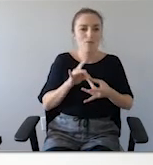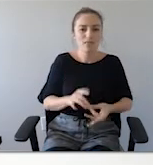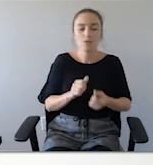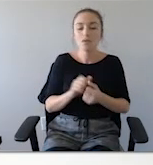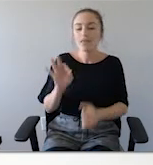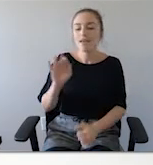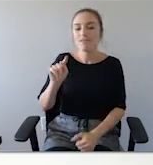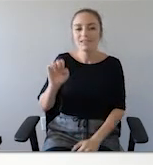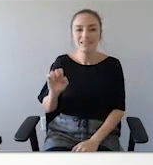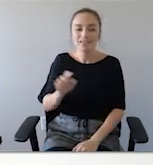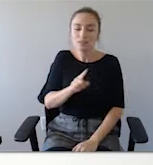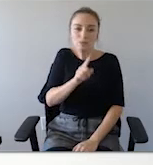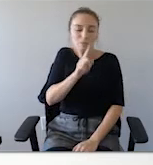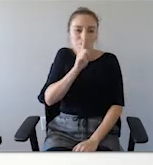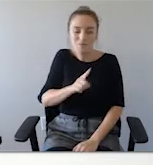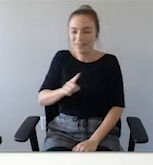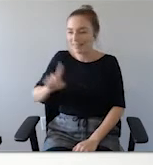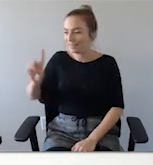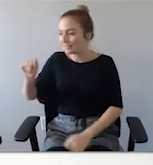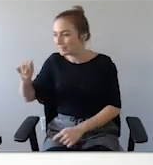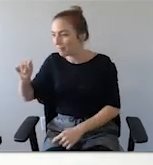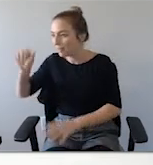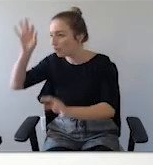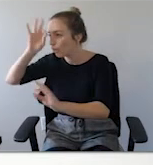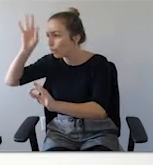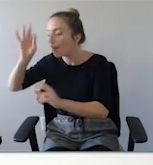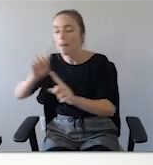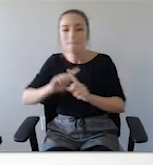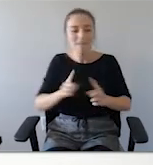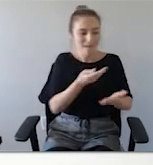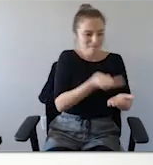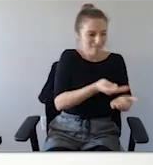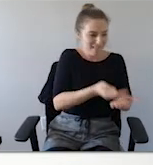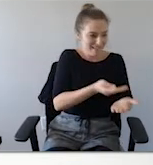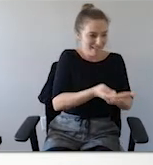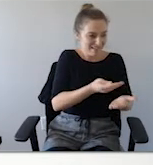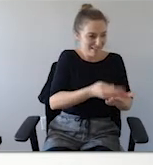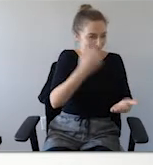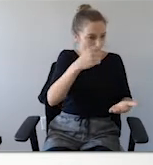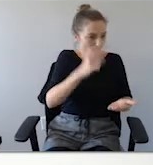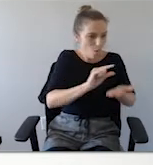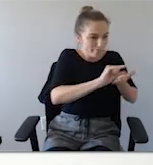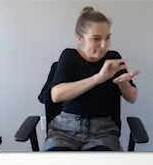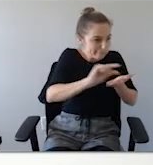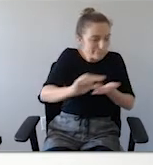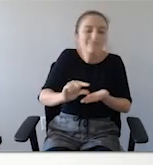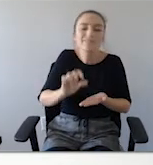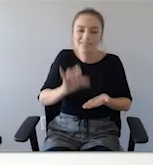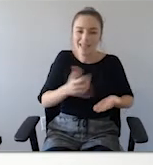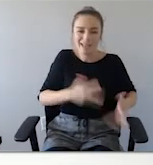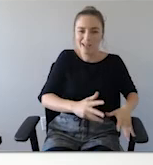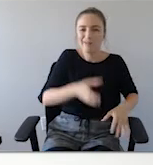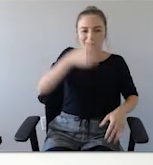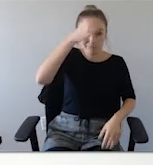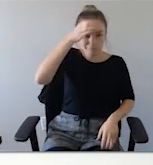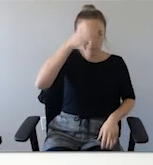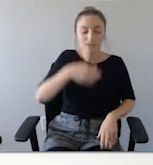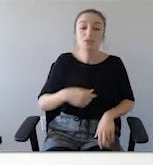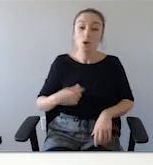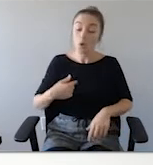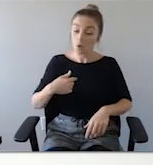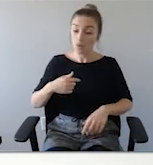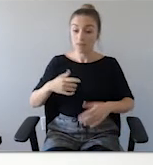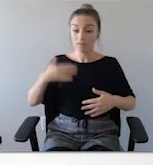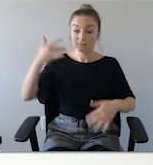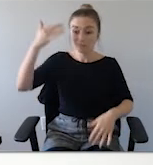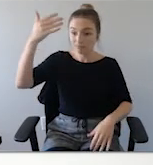I knew the budget and how everything was allocated. Then I decided I'm gonna have my children, I'm gonna stay home, this is what I'm gonna